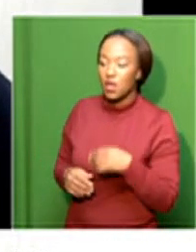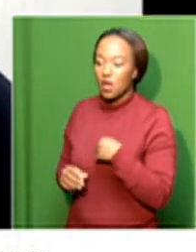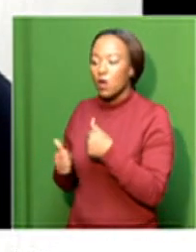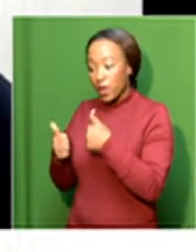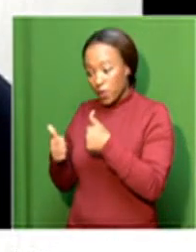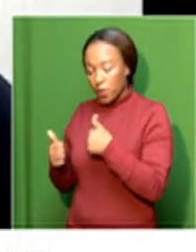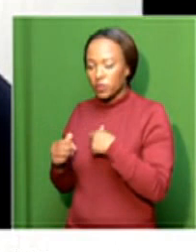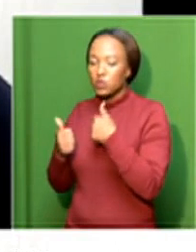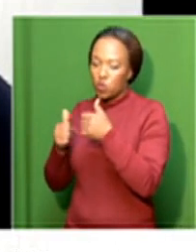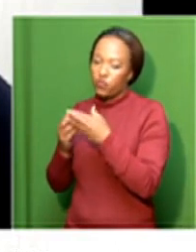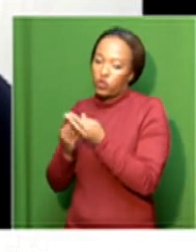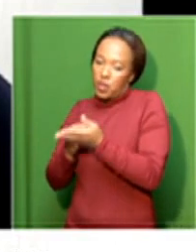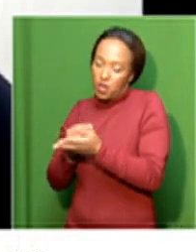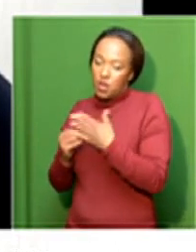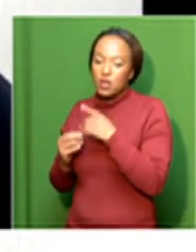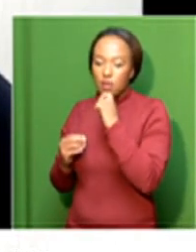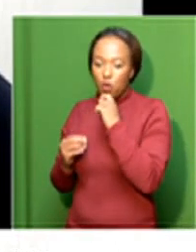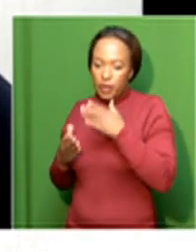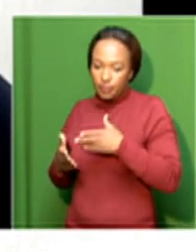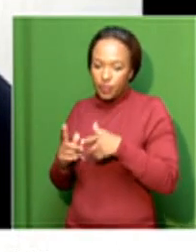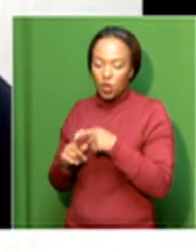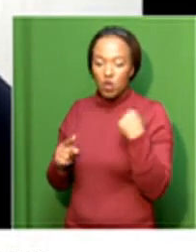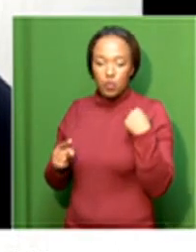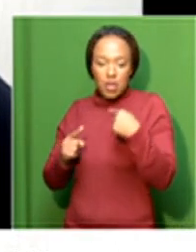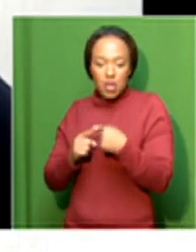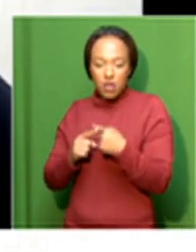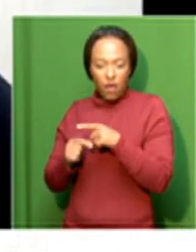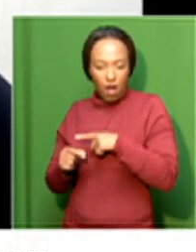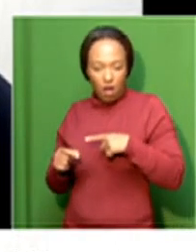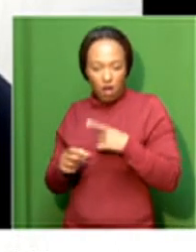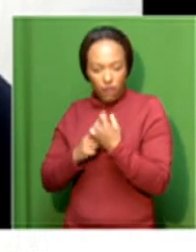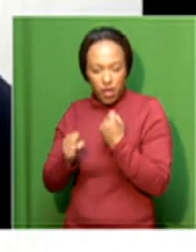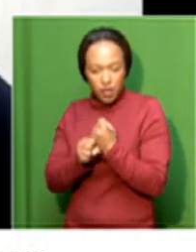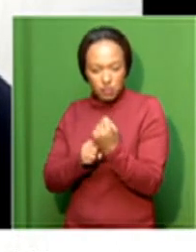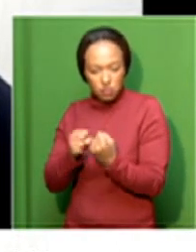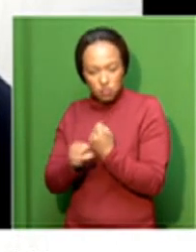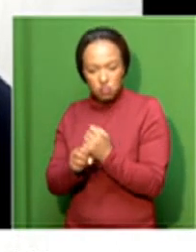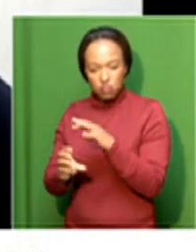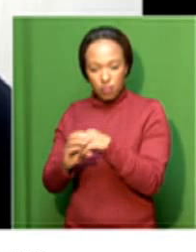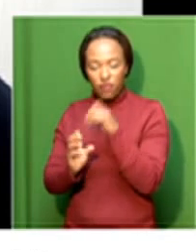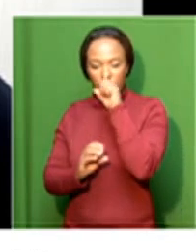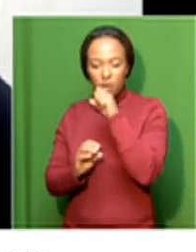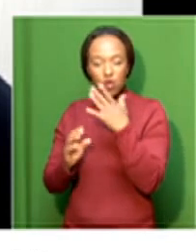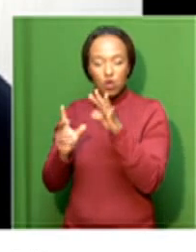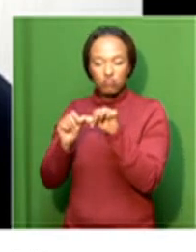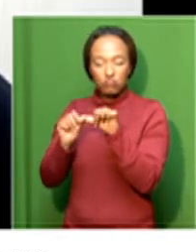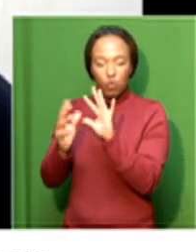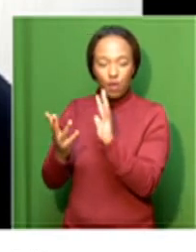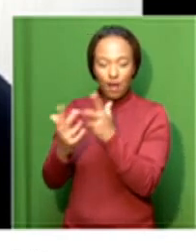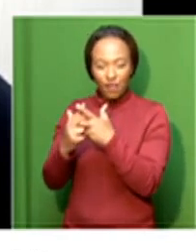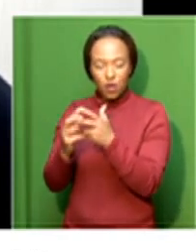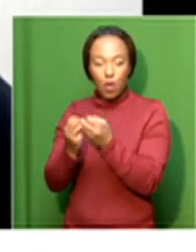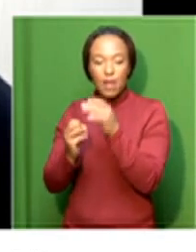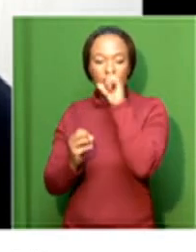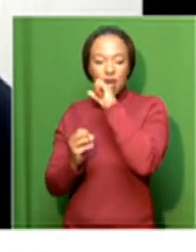it's so great having you on the show this morning. You have been in the industry for quite a number of years now. How have you managed to stay relevant when so many